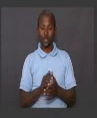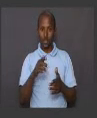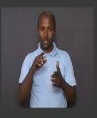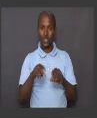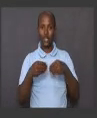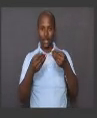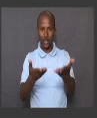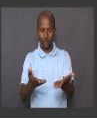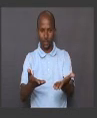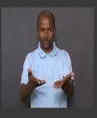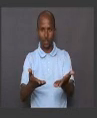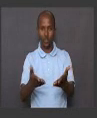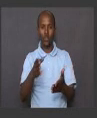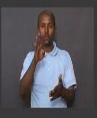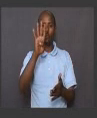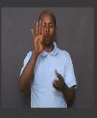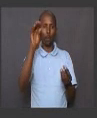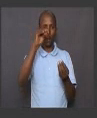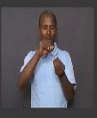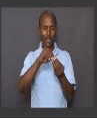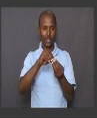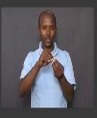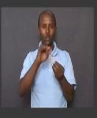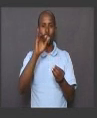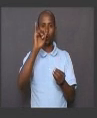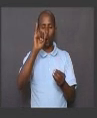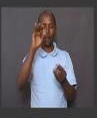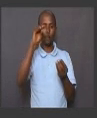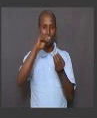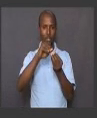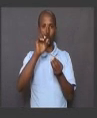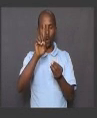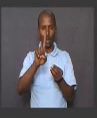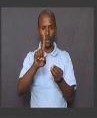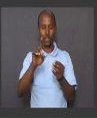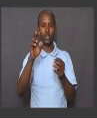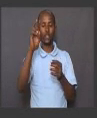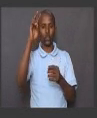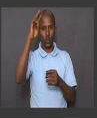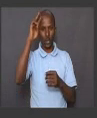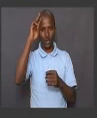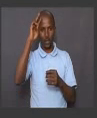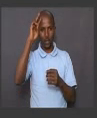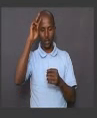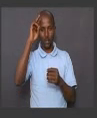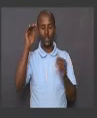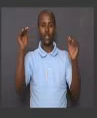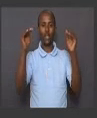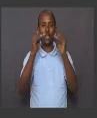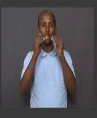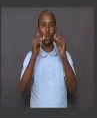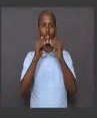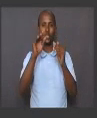This gives us 4 plus y plus 1 squared